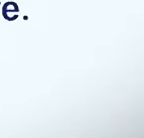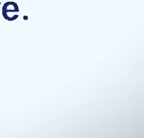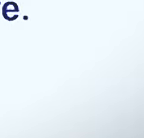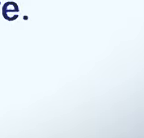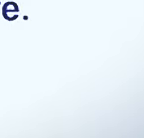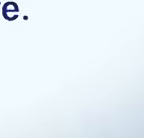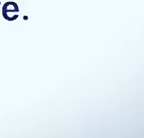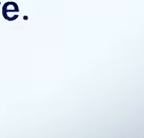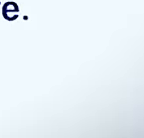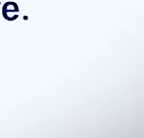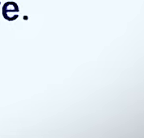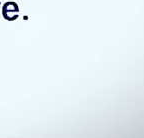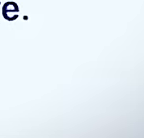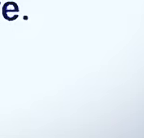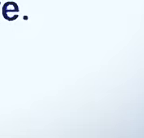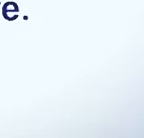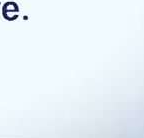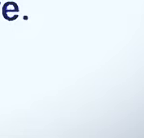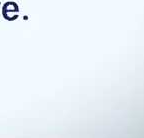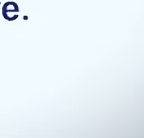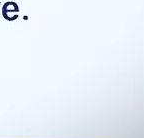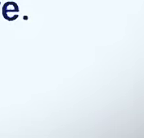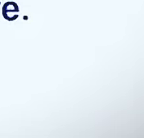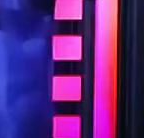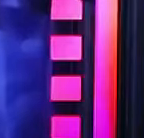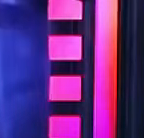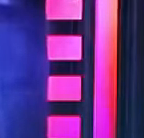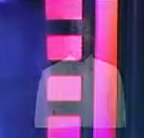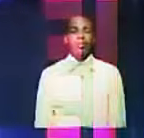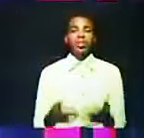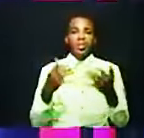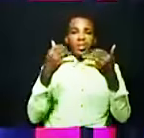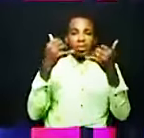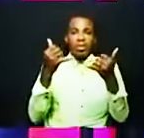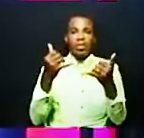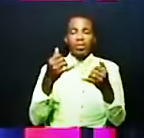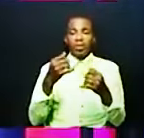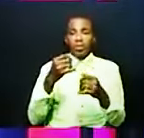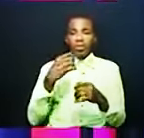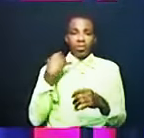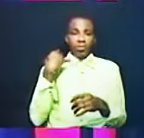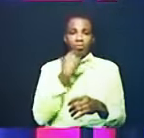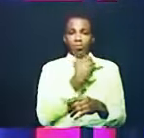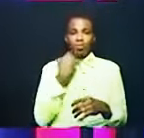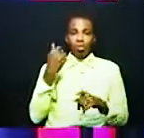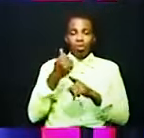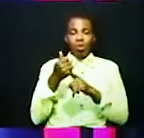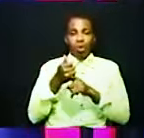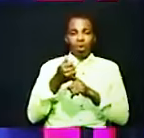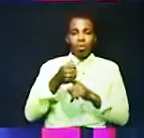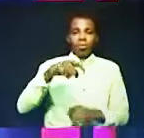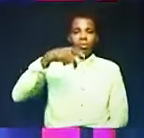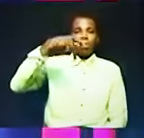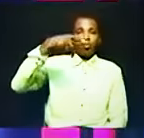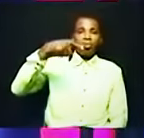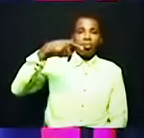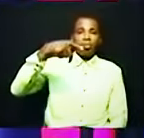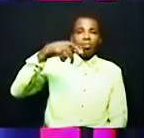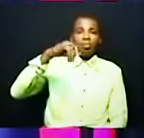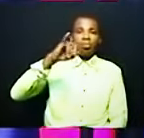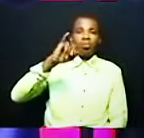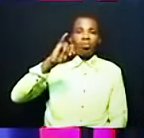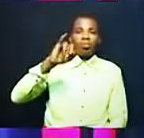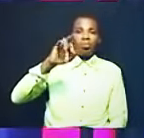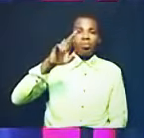It is against this backdrop that I want us to examine the family life as the Puritans saw it. Winti and I'm a